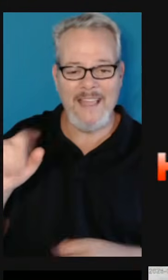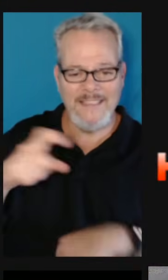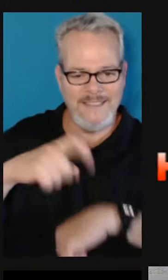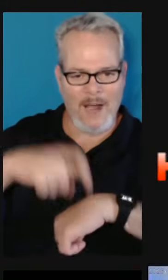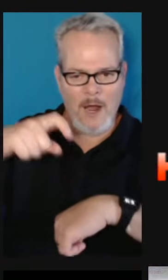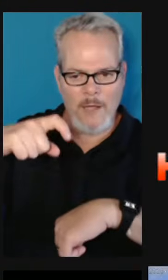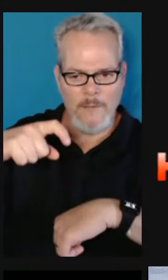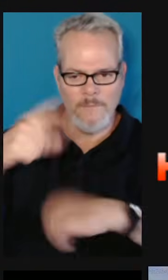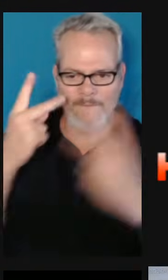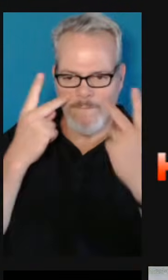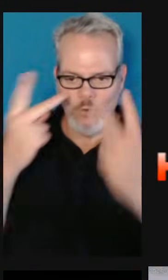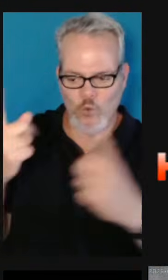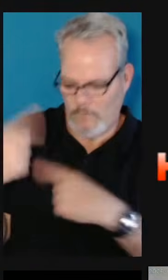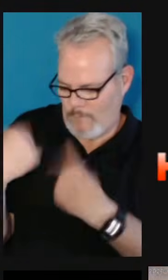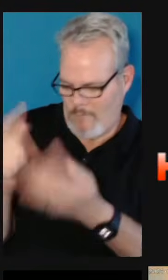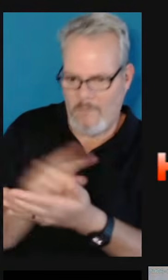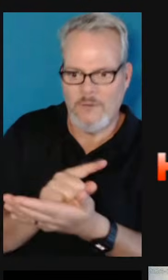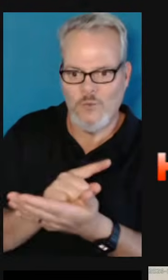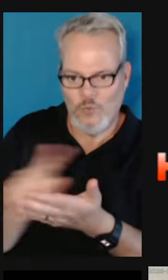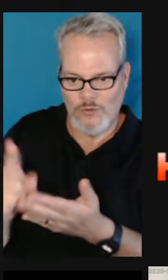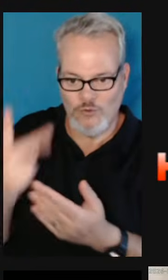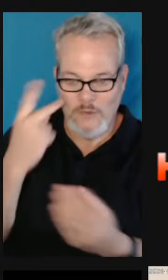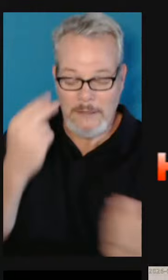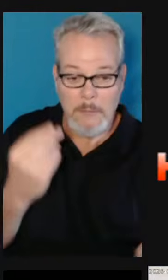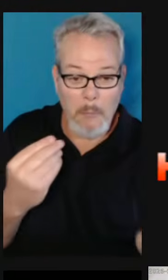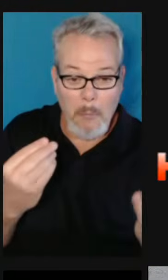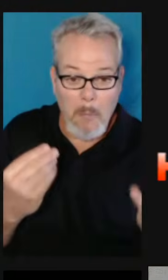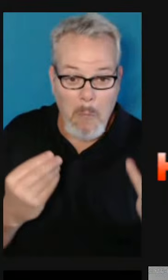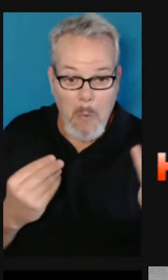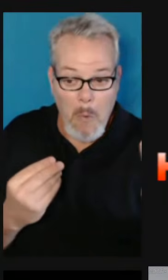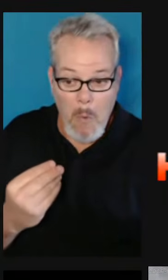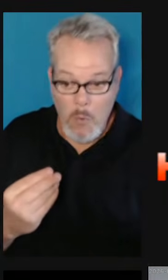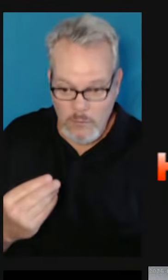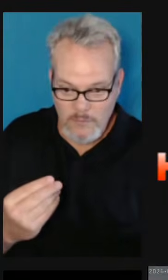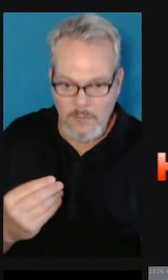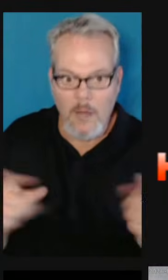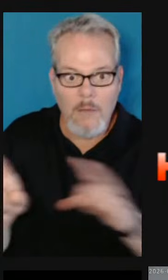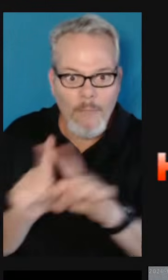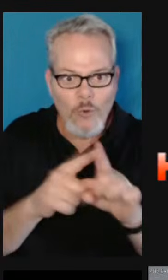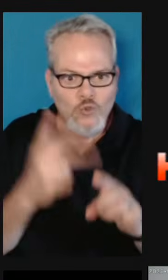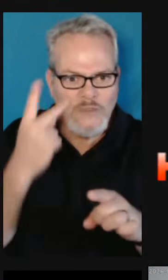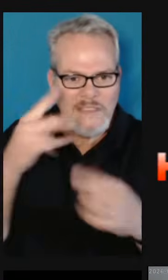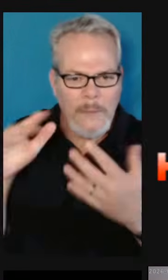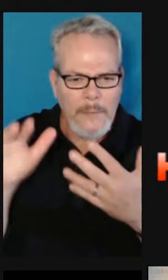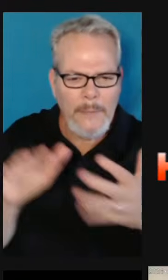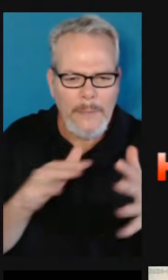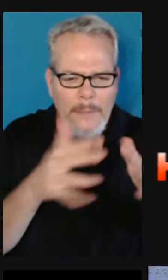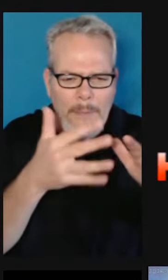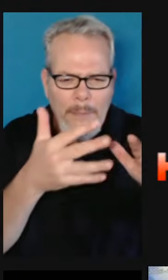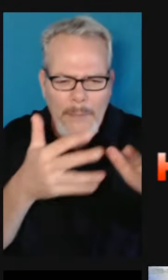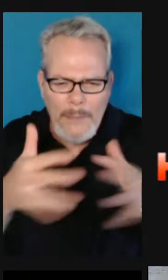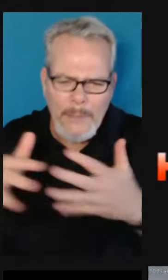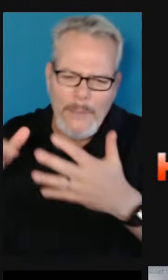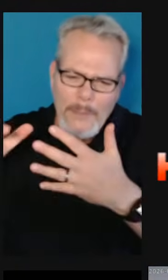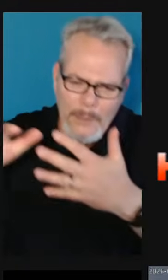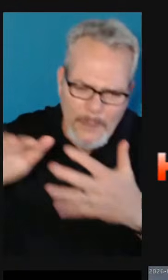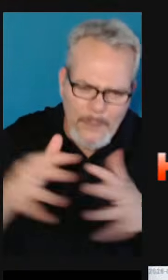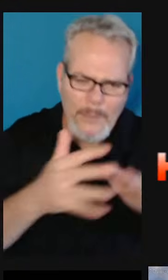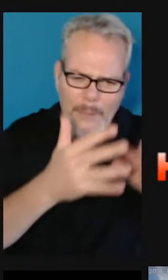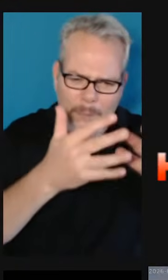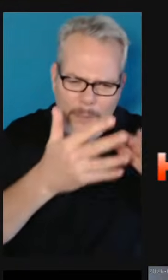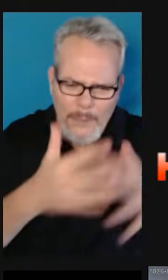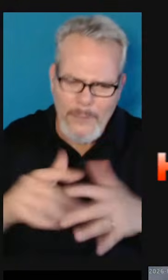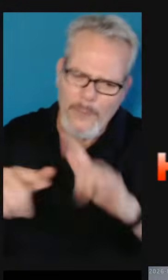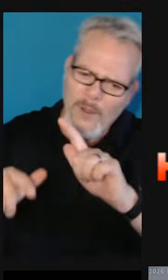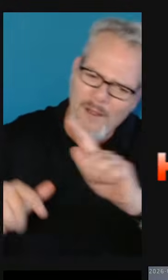the fountain and the fallout here towards the camera, but also you can see how the wind keeps swirling and keeps going right across the field of view, left and right and